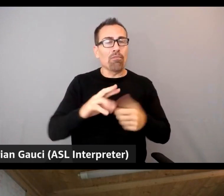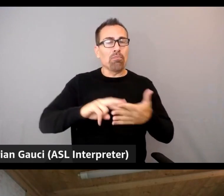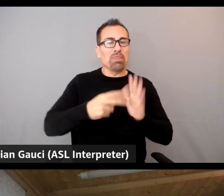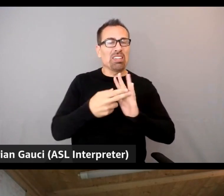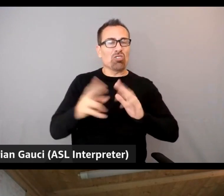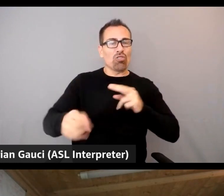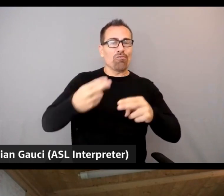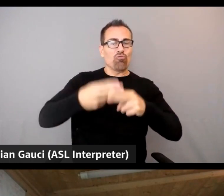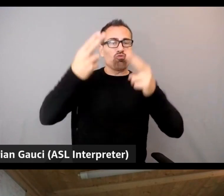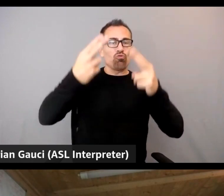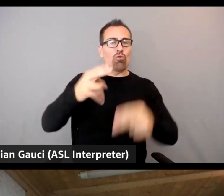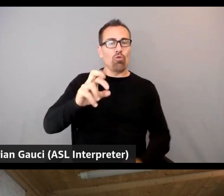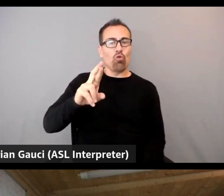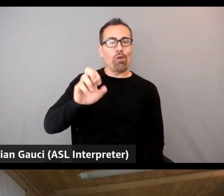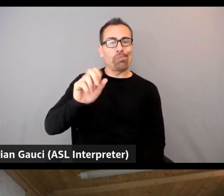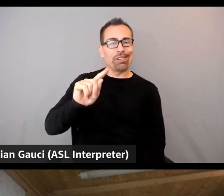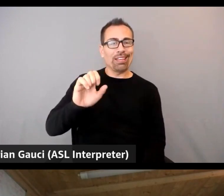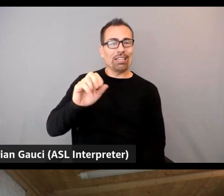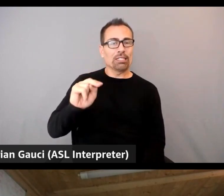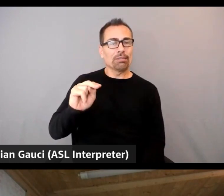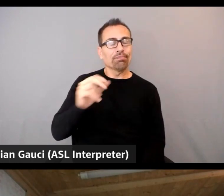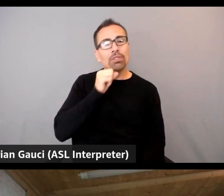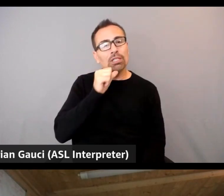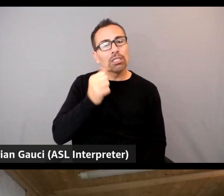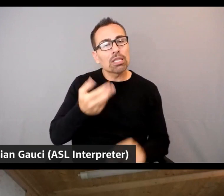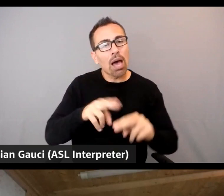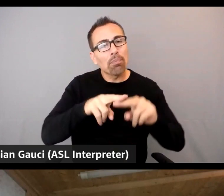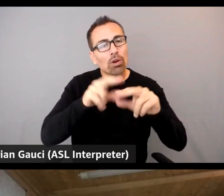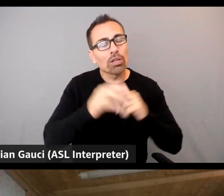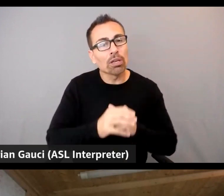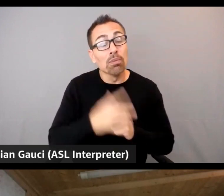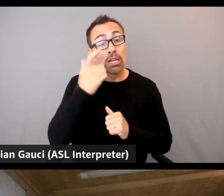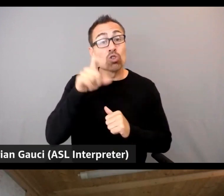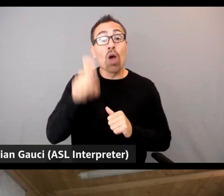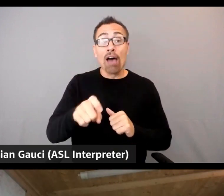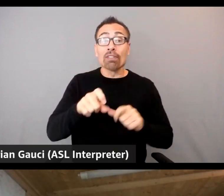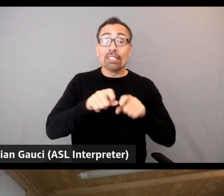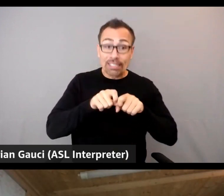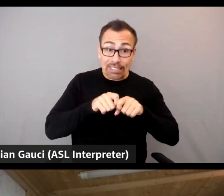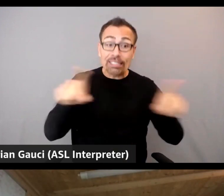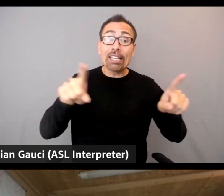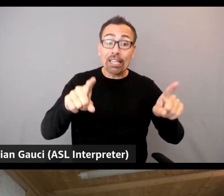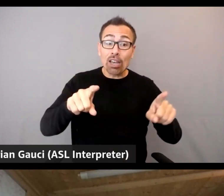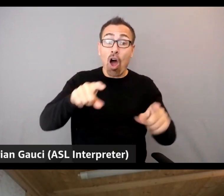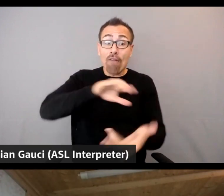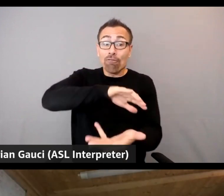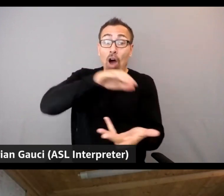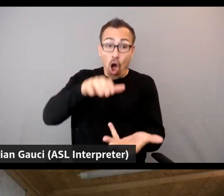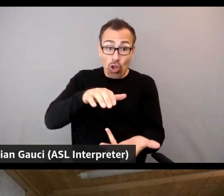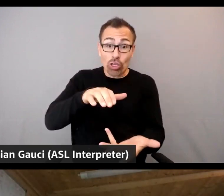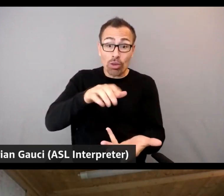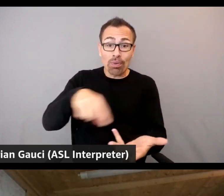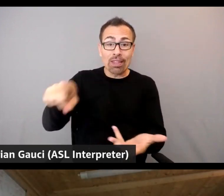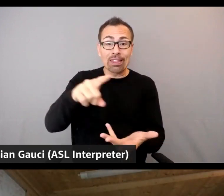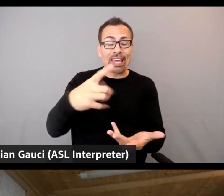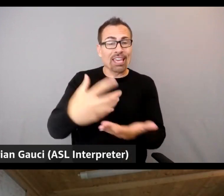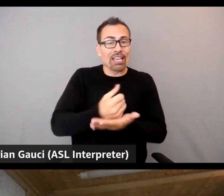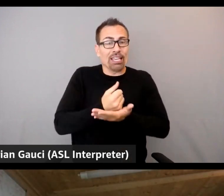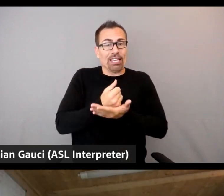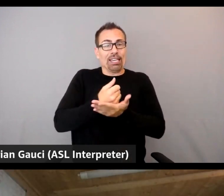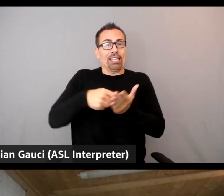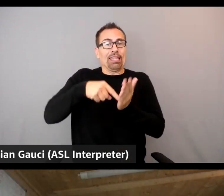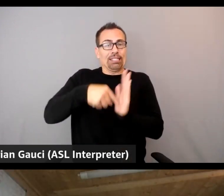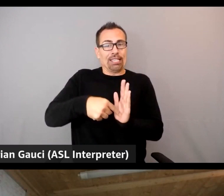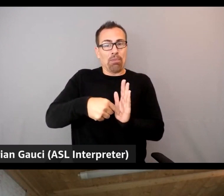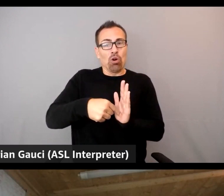build reputation by sending a volume. They take that sample, analyze it. It's good email. Then they increase. And then they increase.